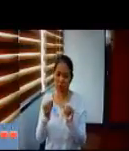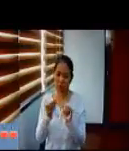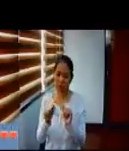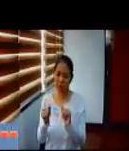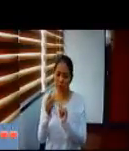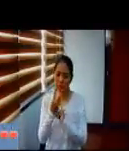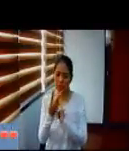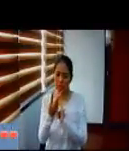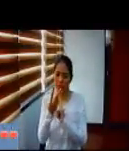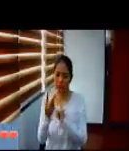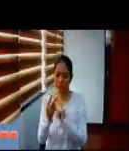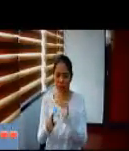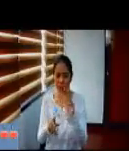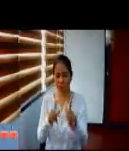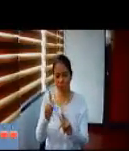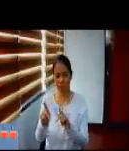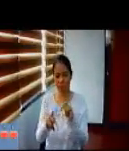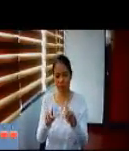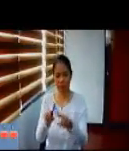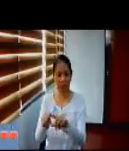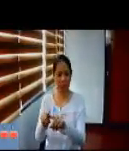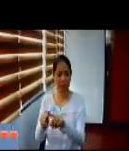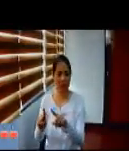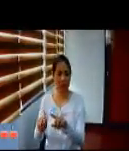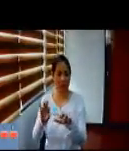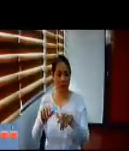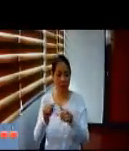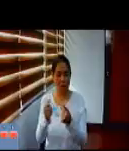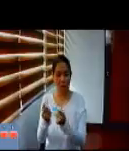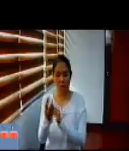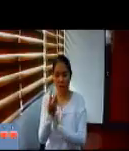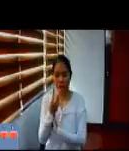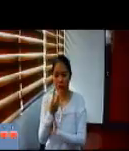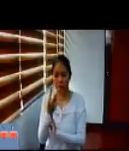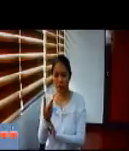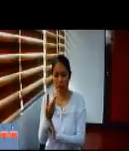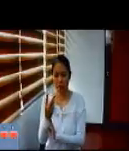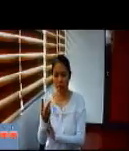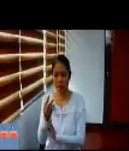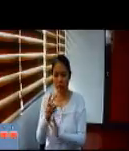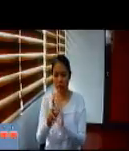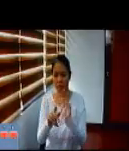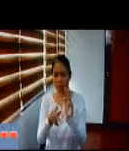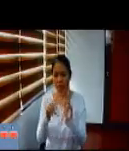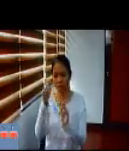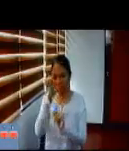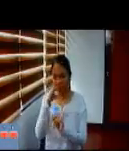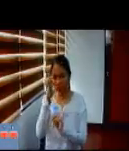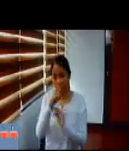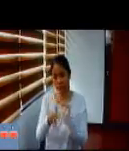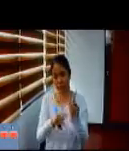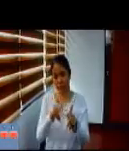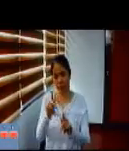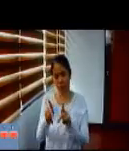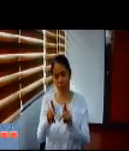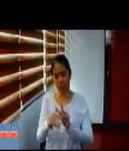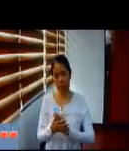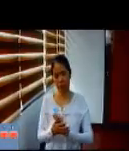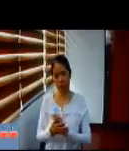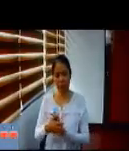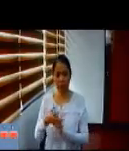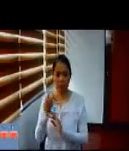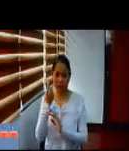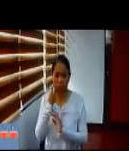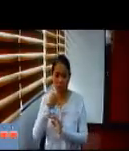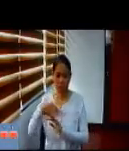people differently from how we view the Filipino people. Recently, from the past administration